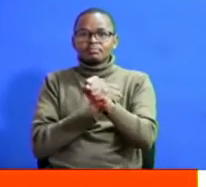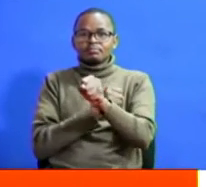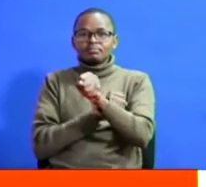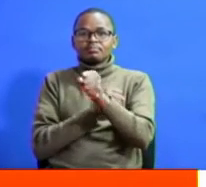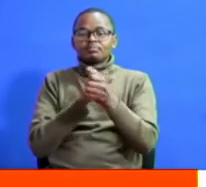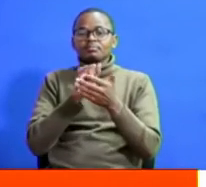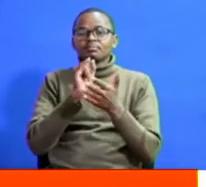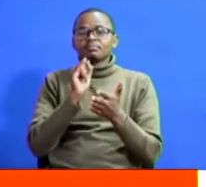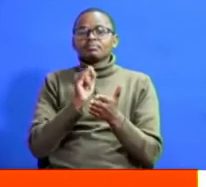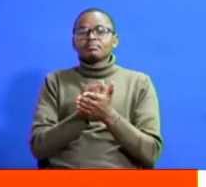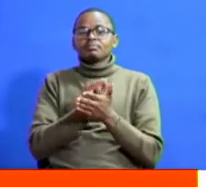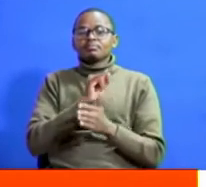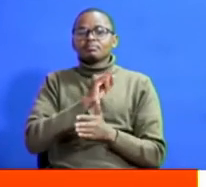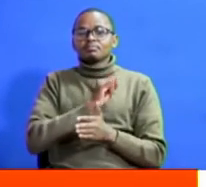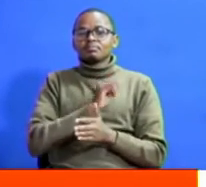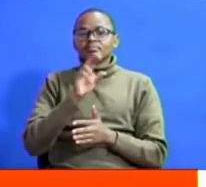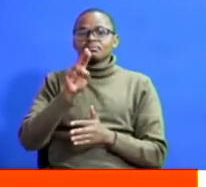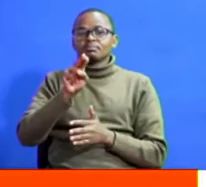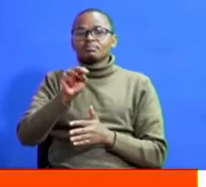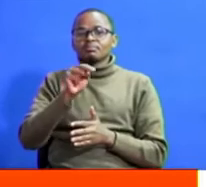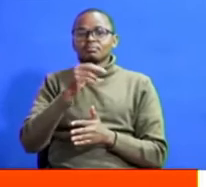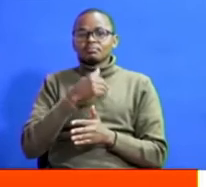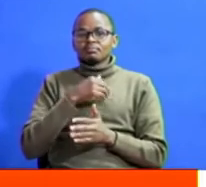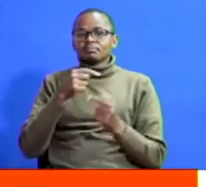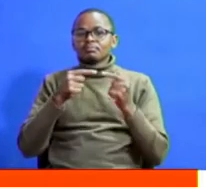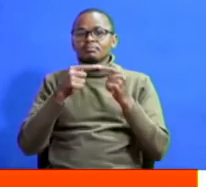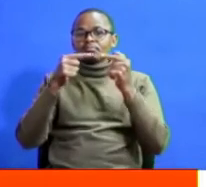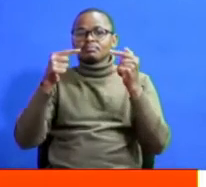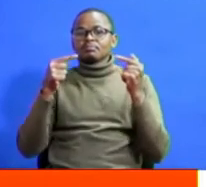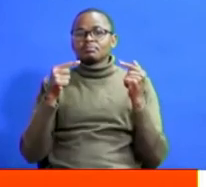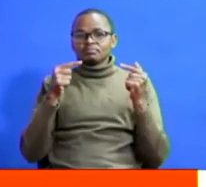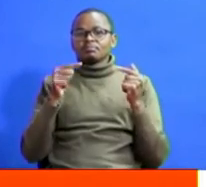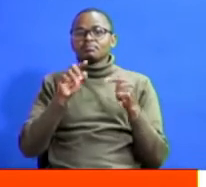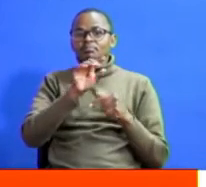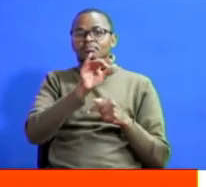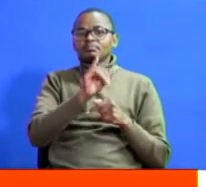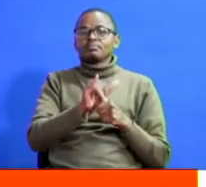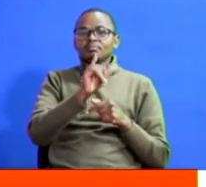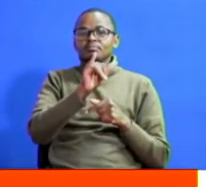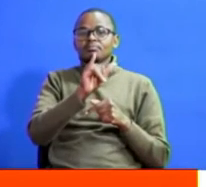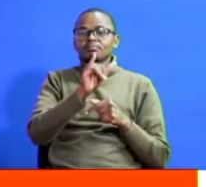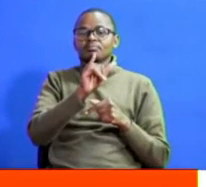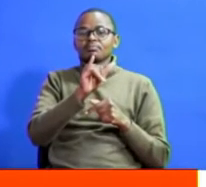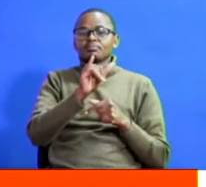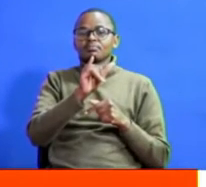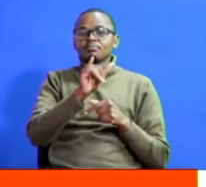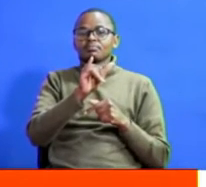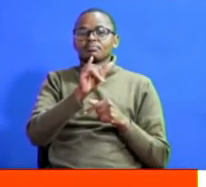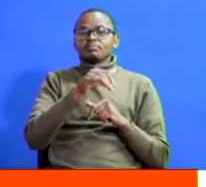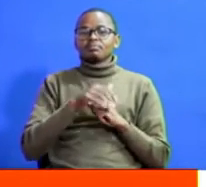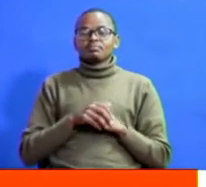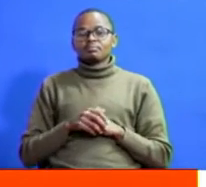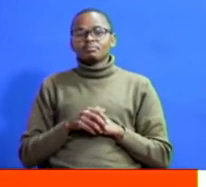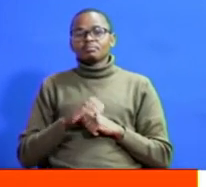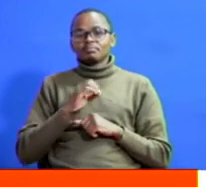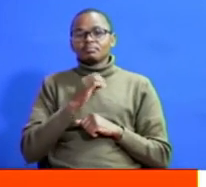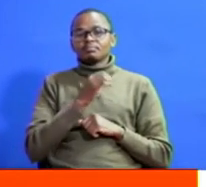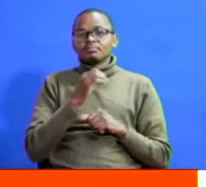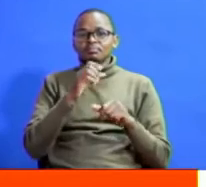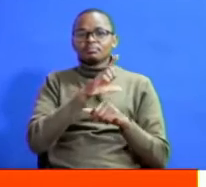that I have been told otherwise by, we can call them our